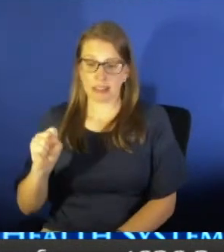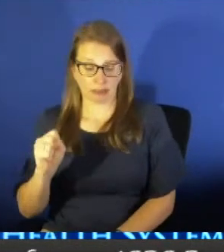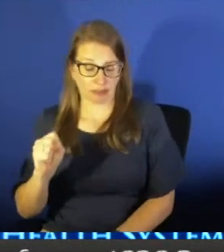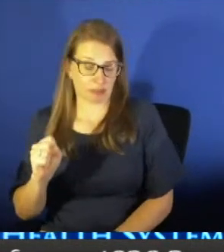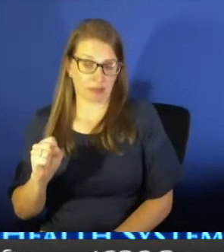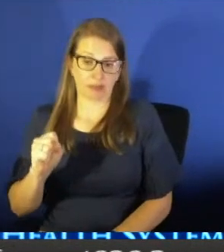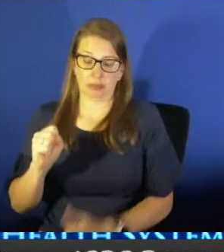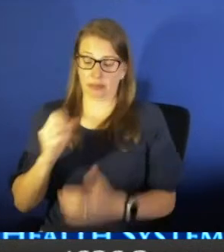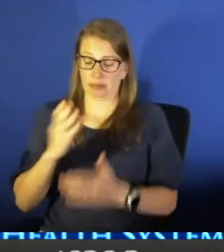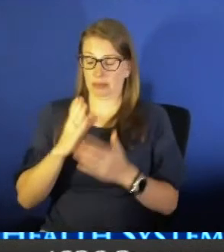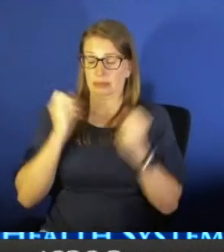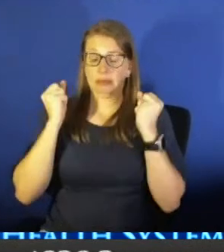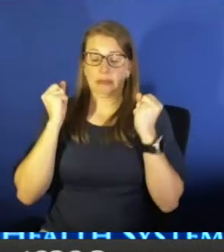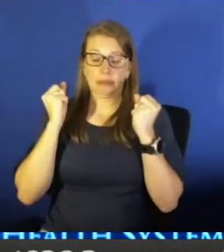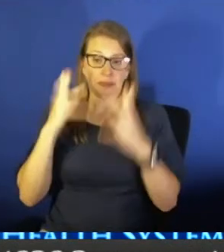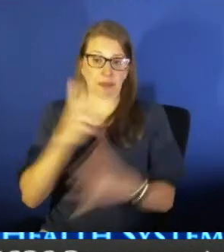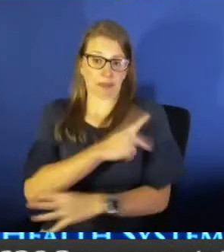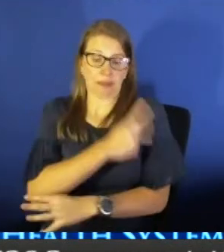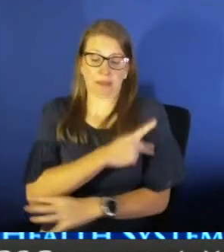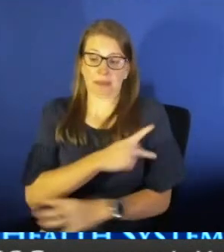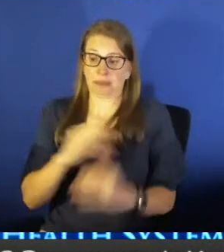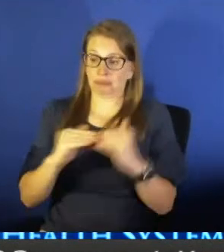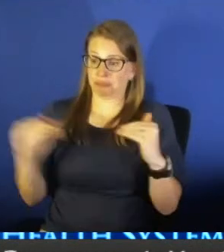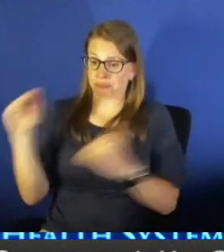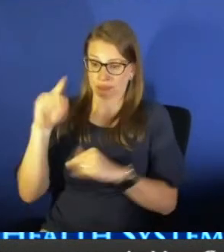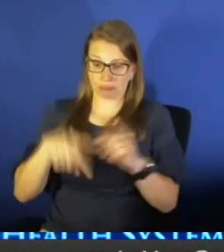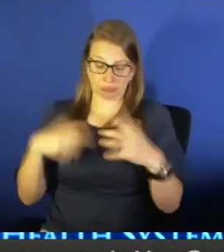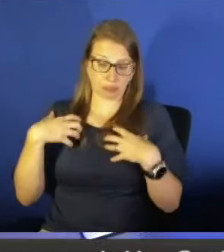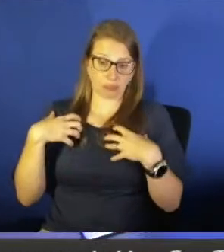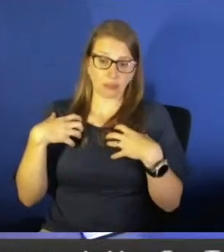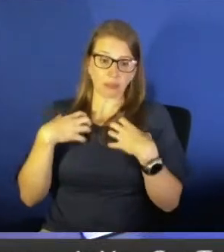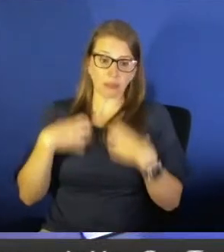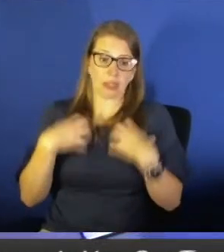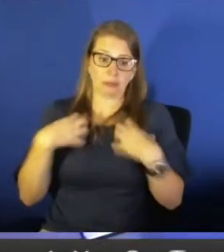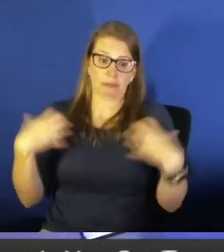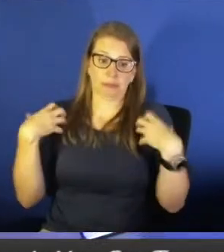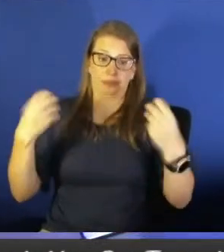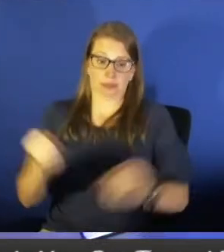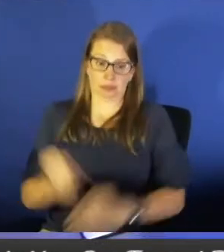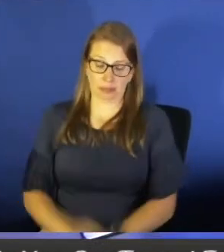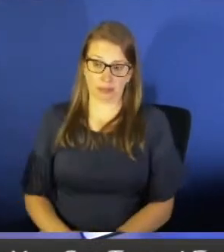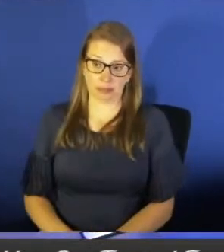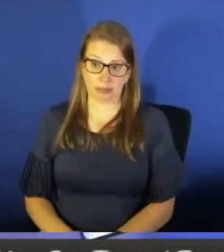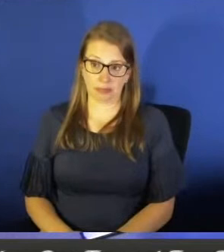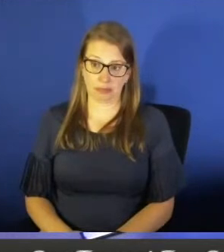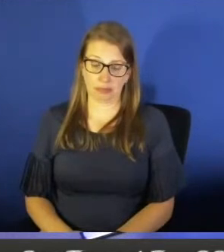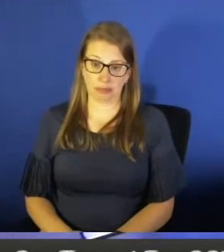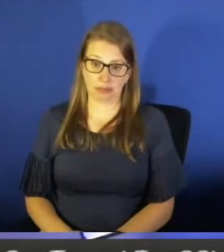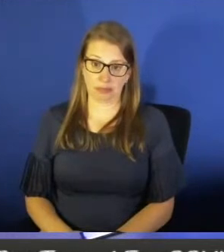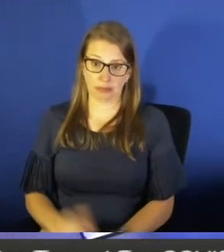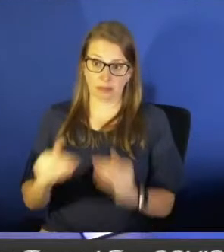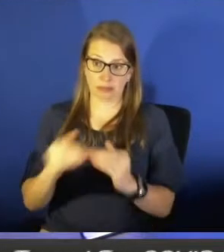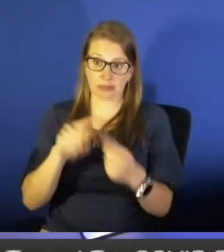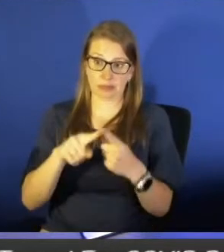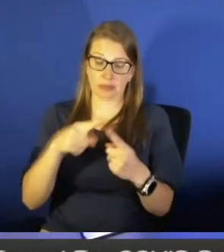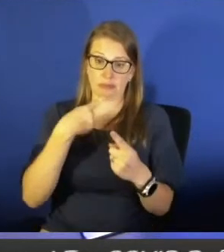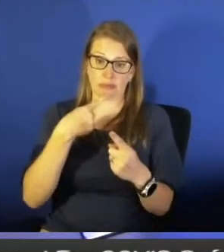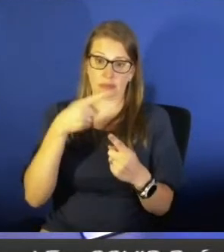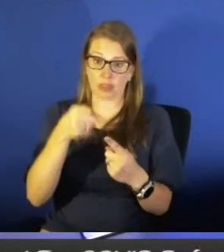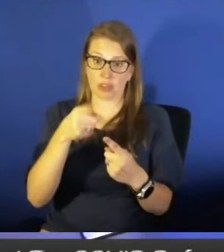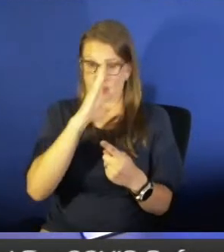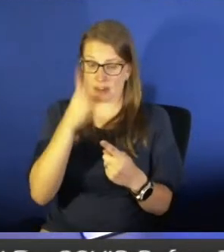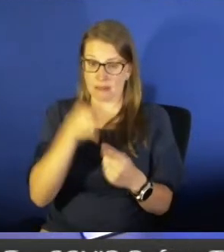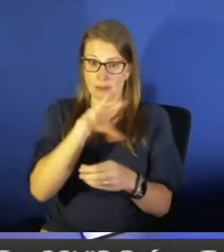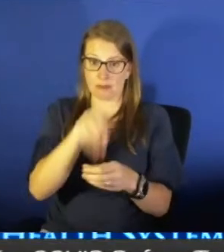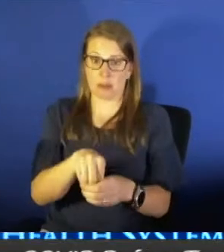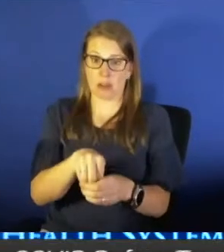beyond being able to recover and have a meaningful quality of life. Fair to say that you've never been in this type of decision making before? No, it's very